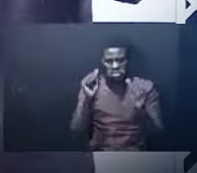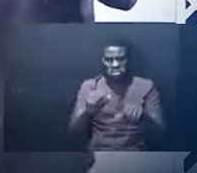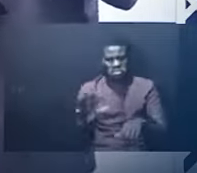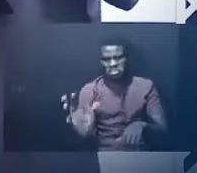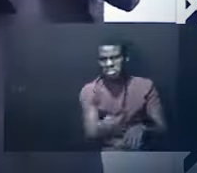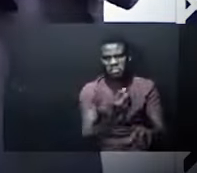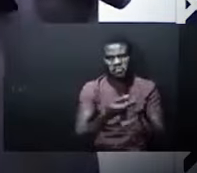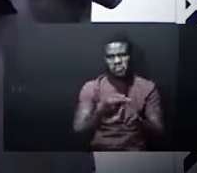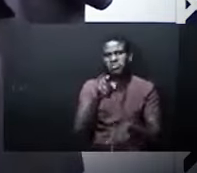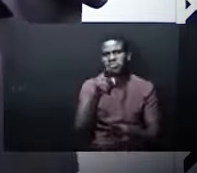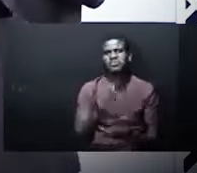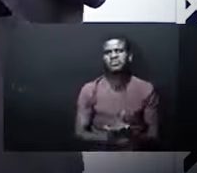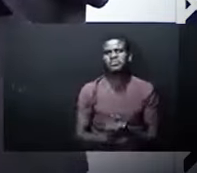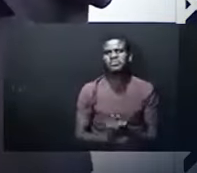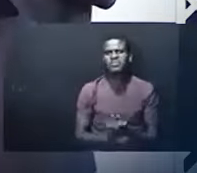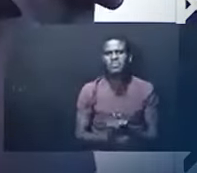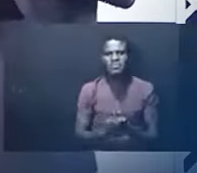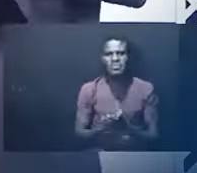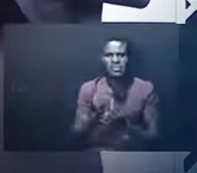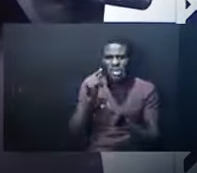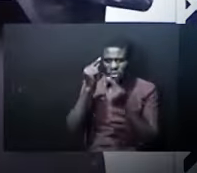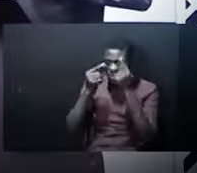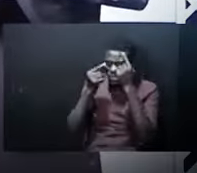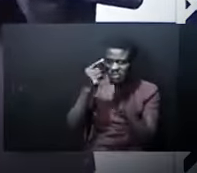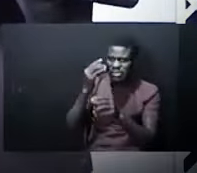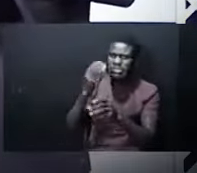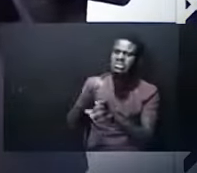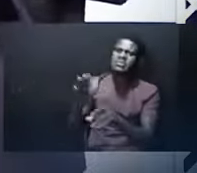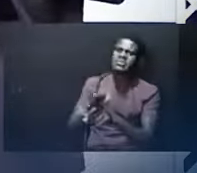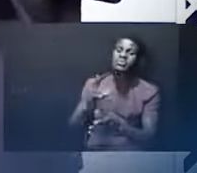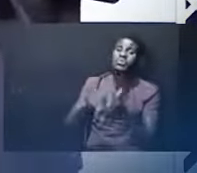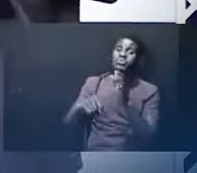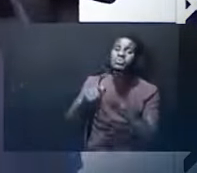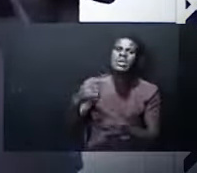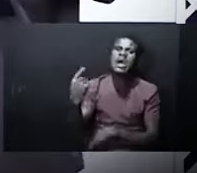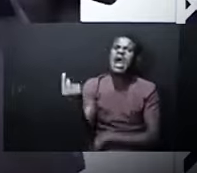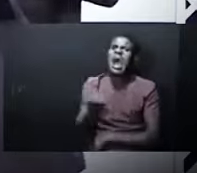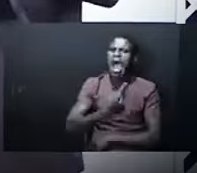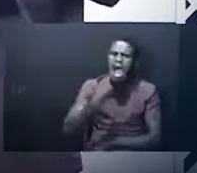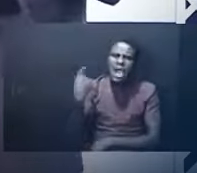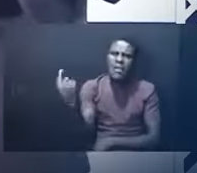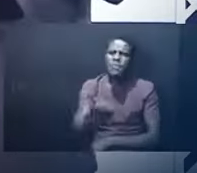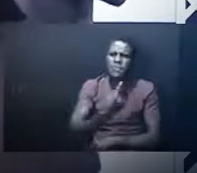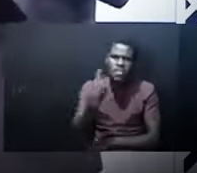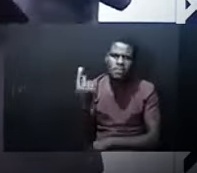from you. Consider carefully what you always hear.